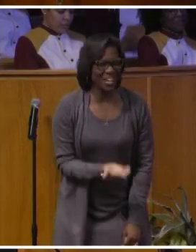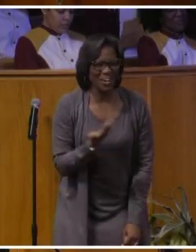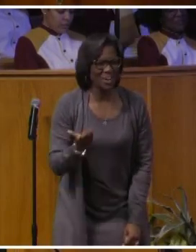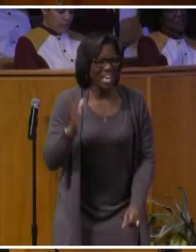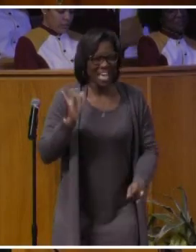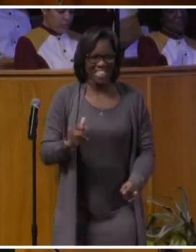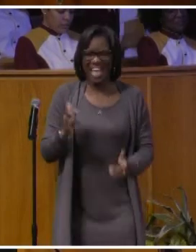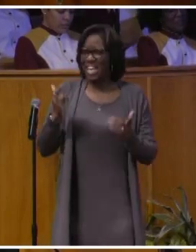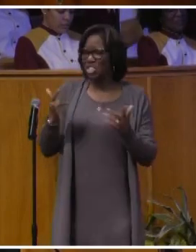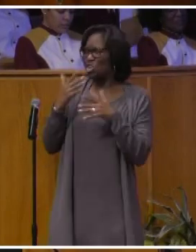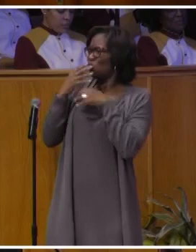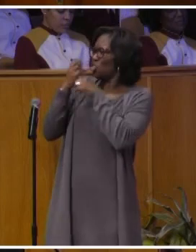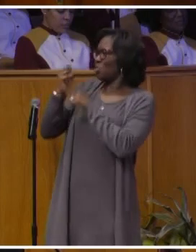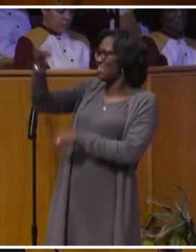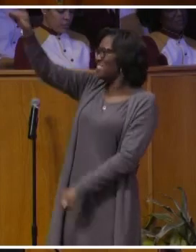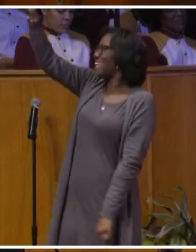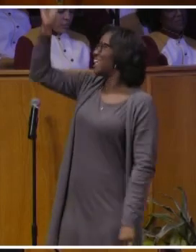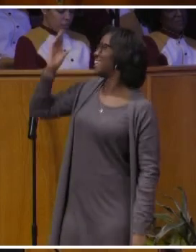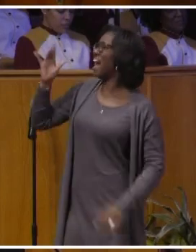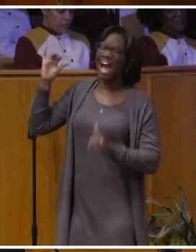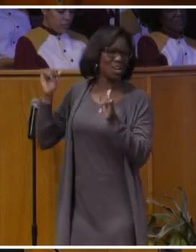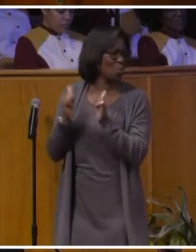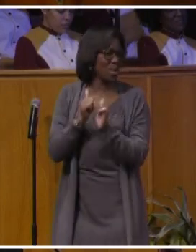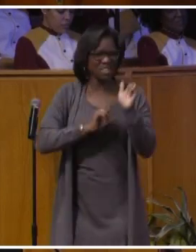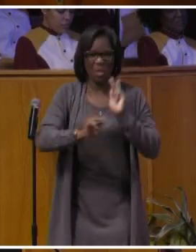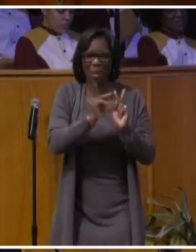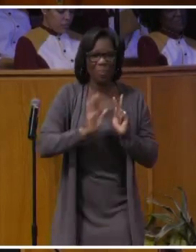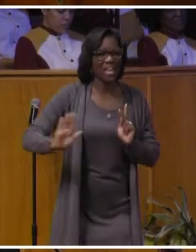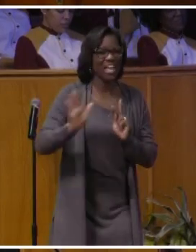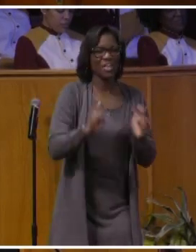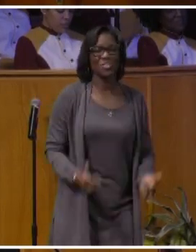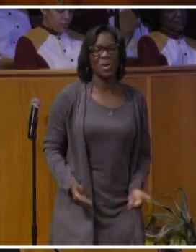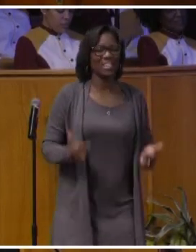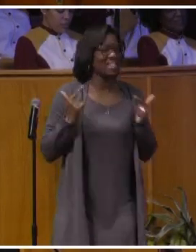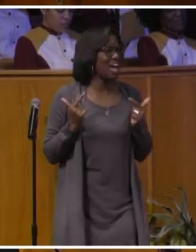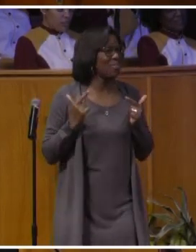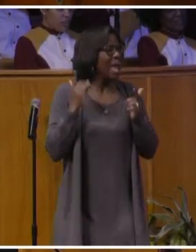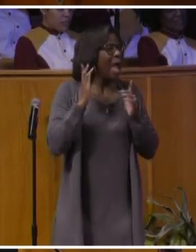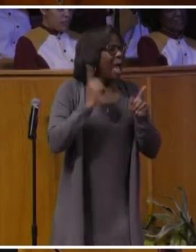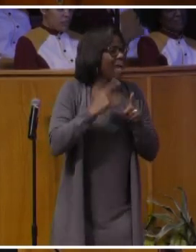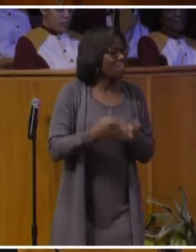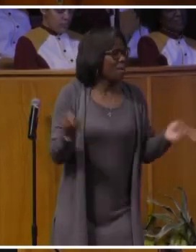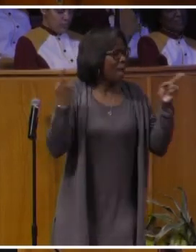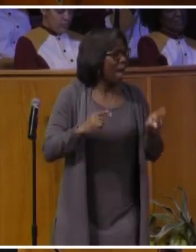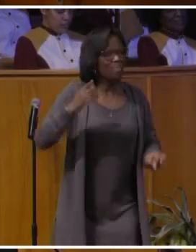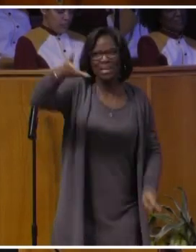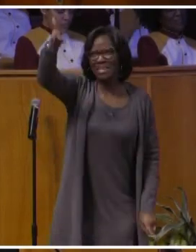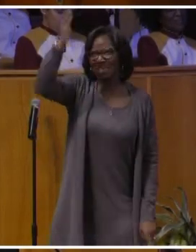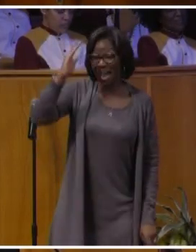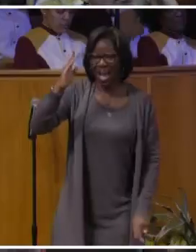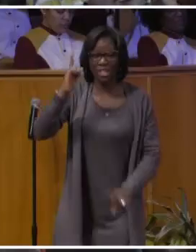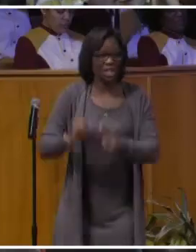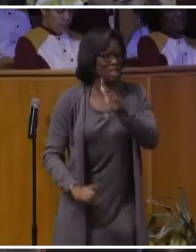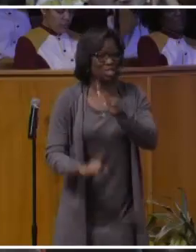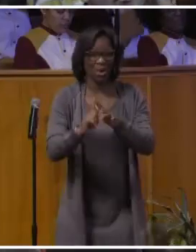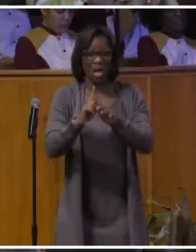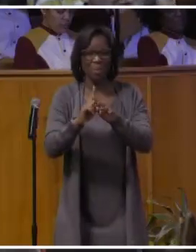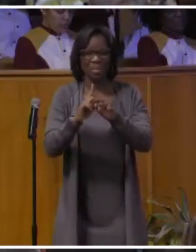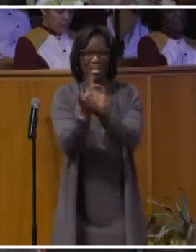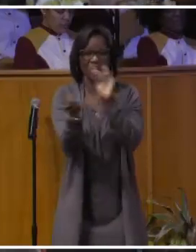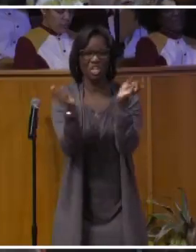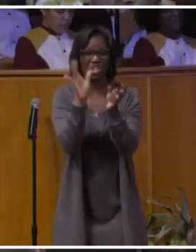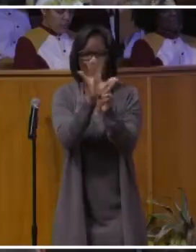that's ever trusted God with the people in your life and God did make a